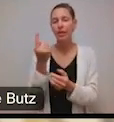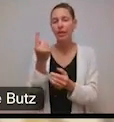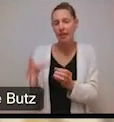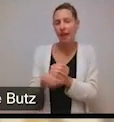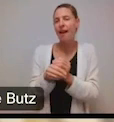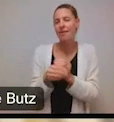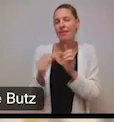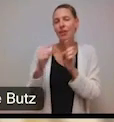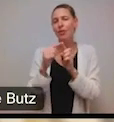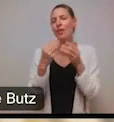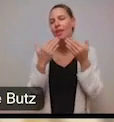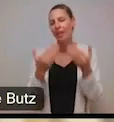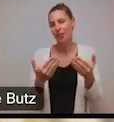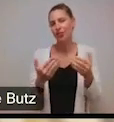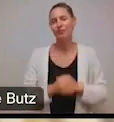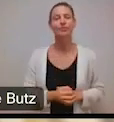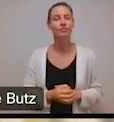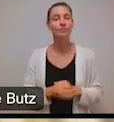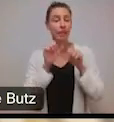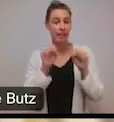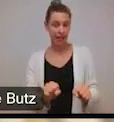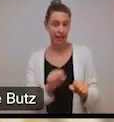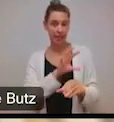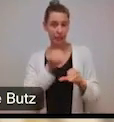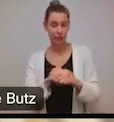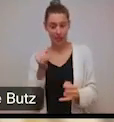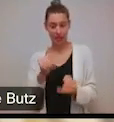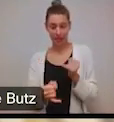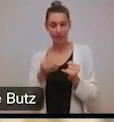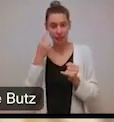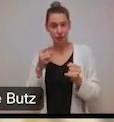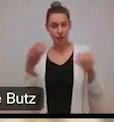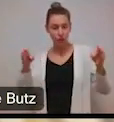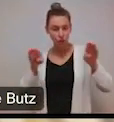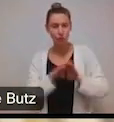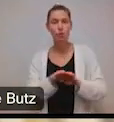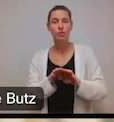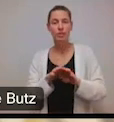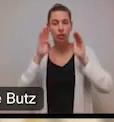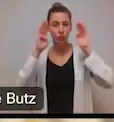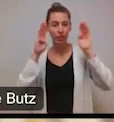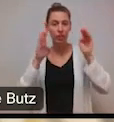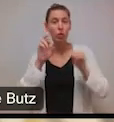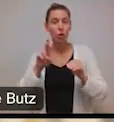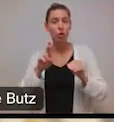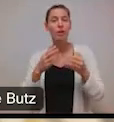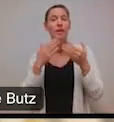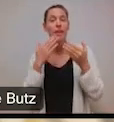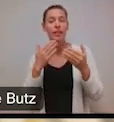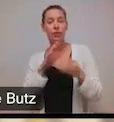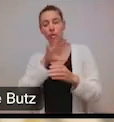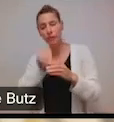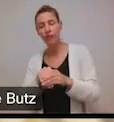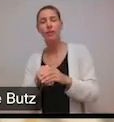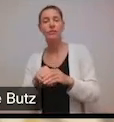somewhere. It could be here as your closing greeting. It could be in your conclusion. Thank you for taking the time to read this, but